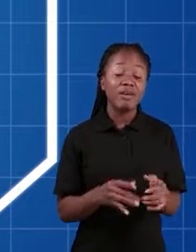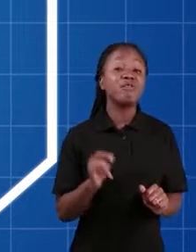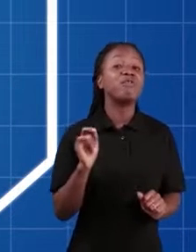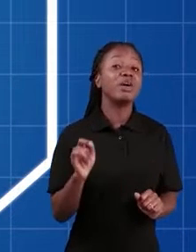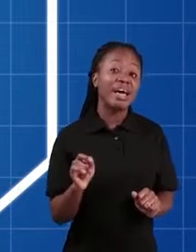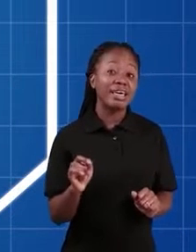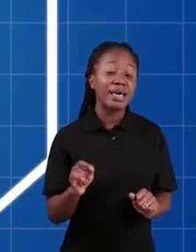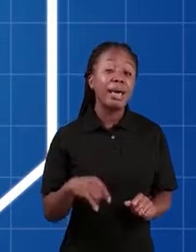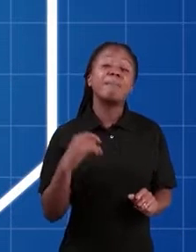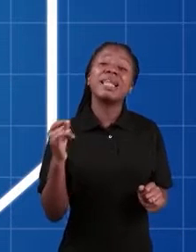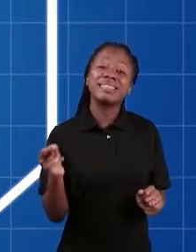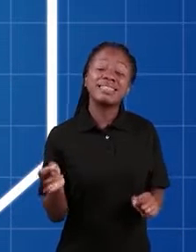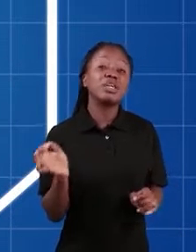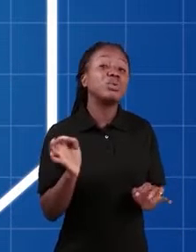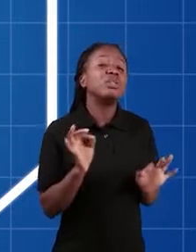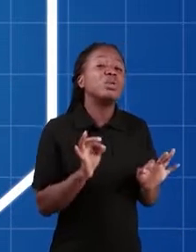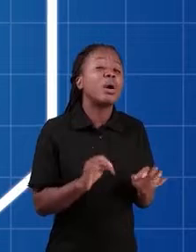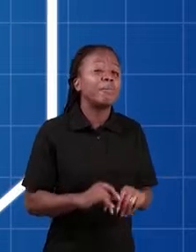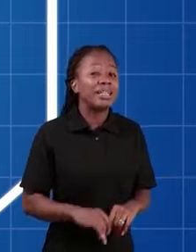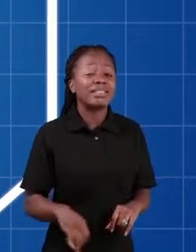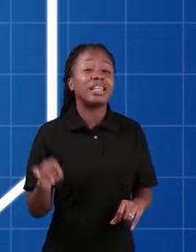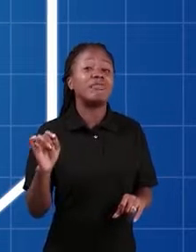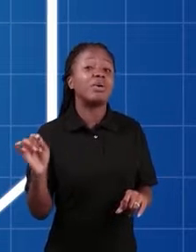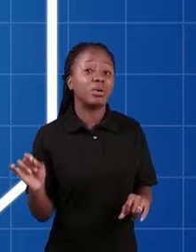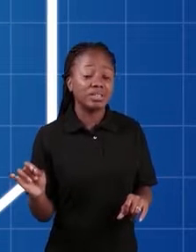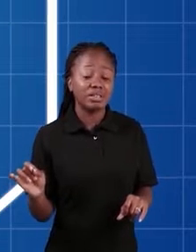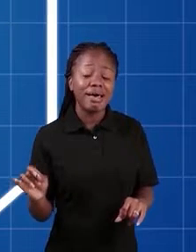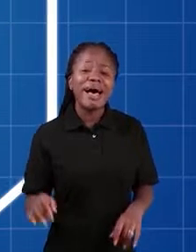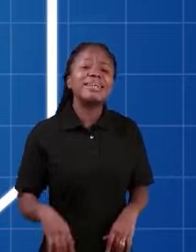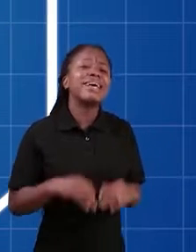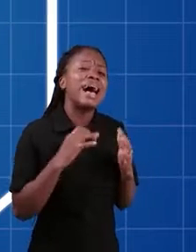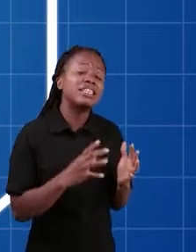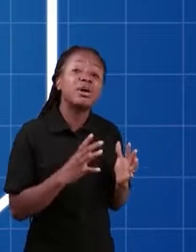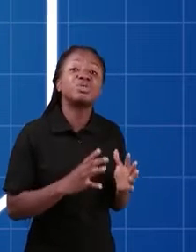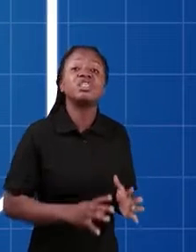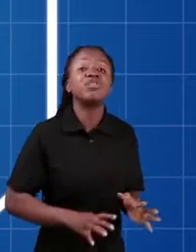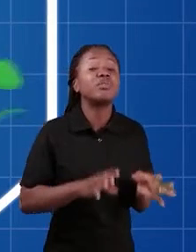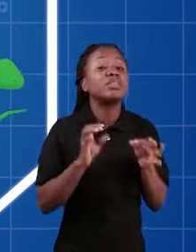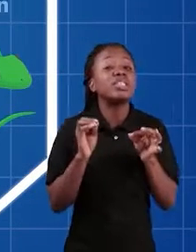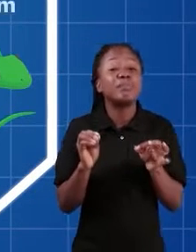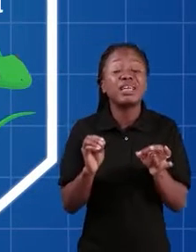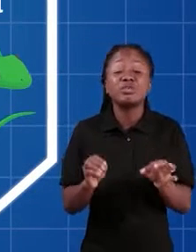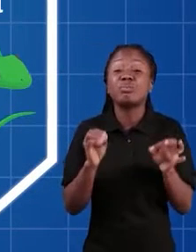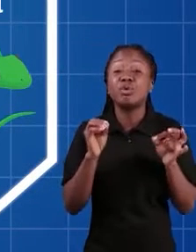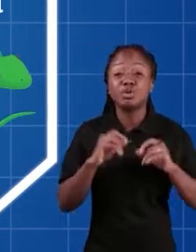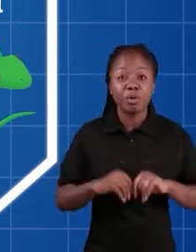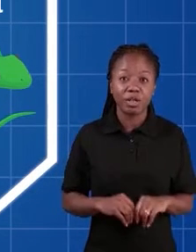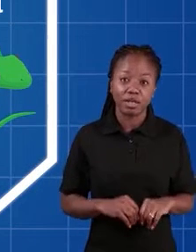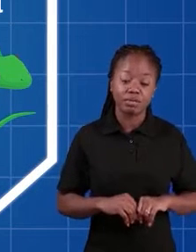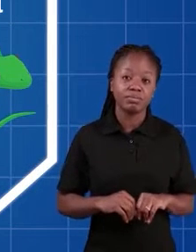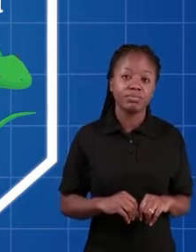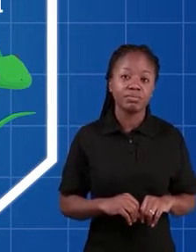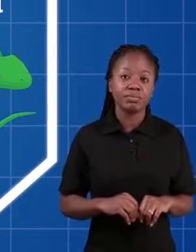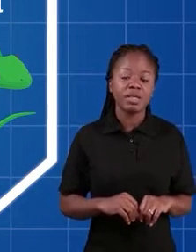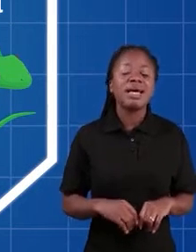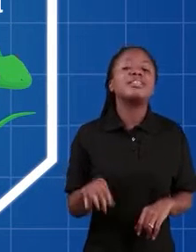bacteria, fungi, plants including lower plants like liverworts, and animals ranging from the simplest to the most